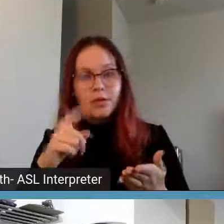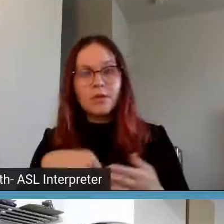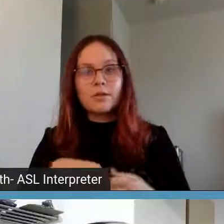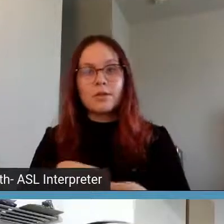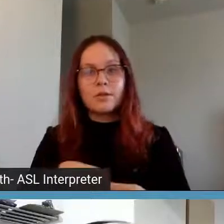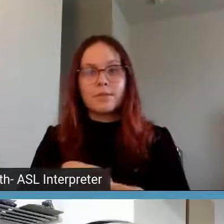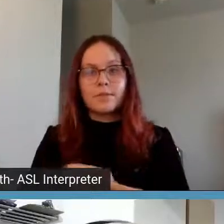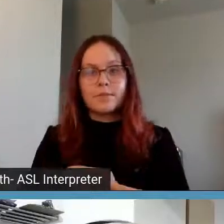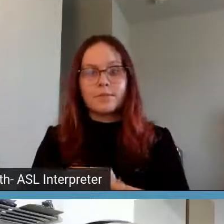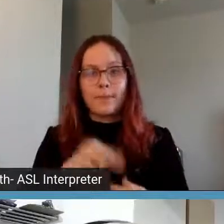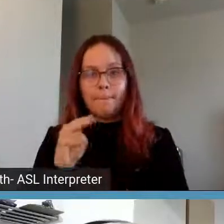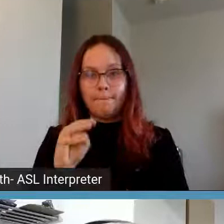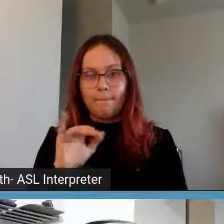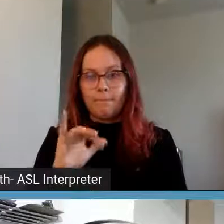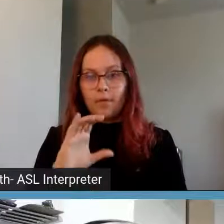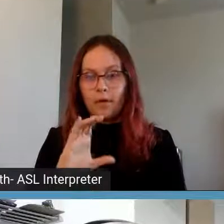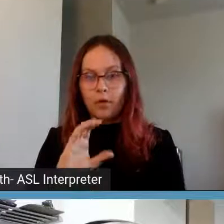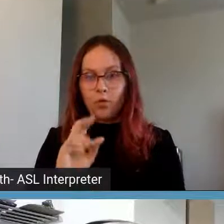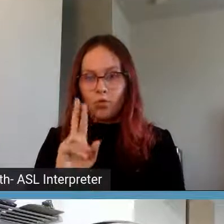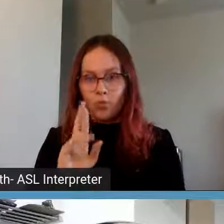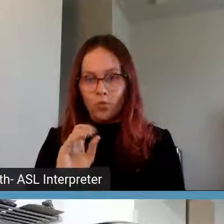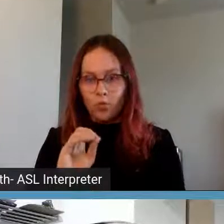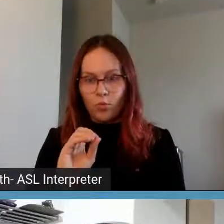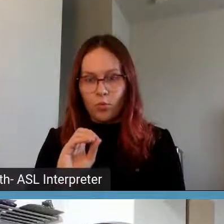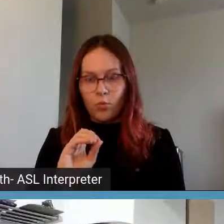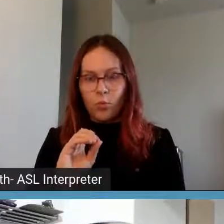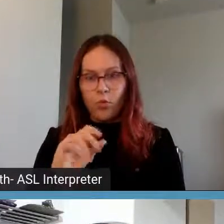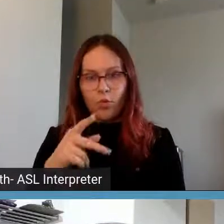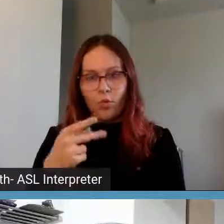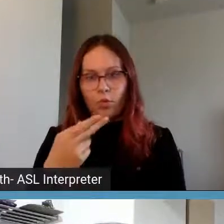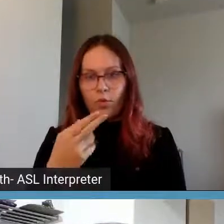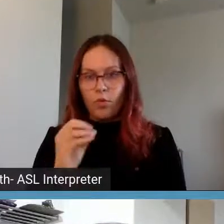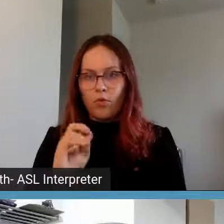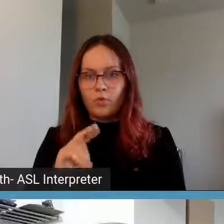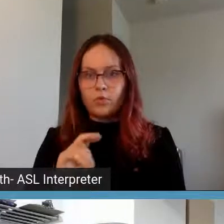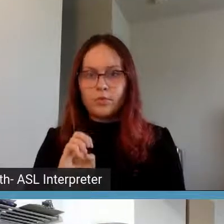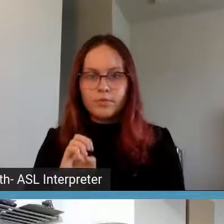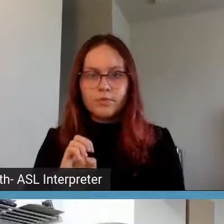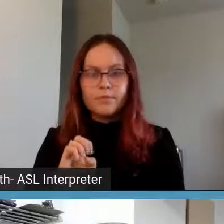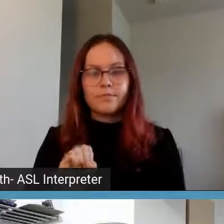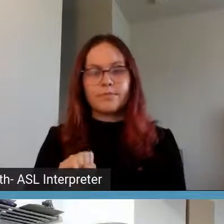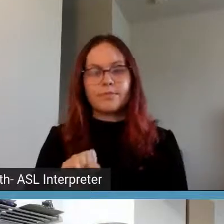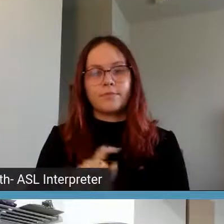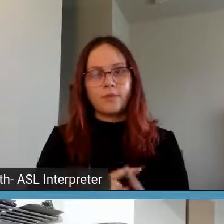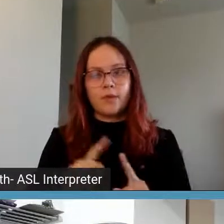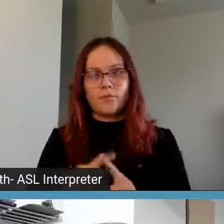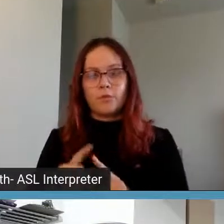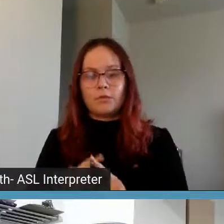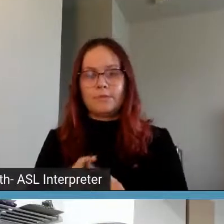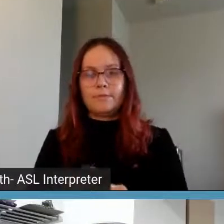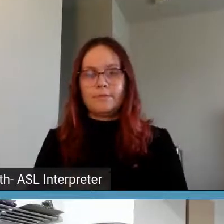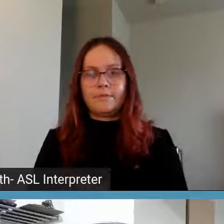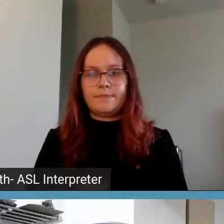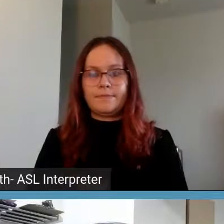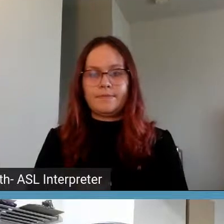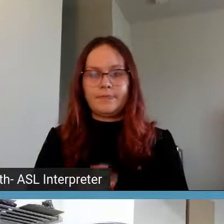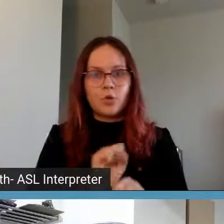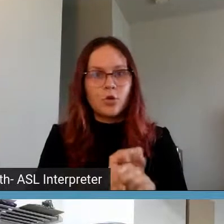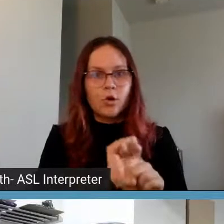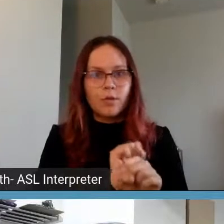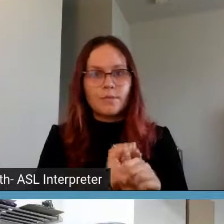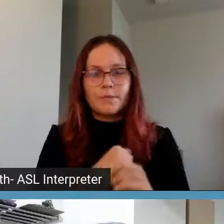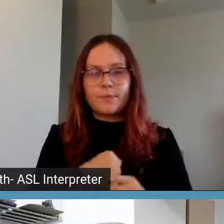microphones, both the ones someone's presenting from and both the ones that are in the crowd. And then we normally on our on-site programs will have